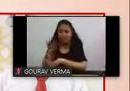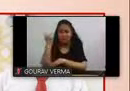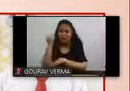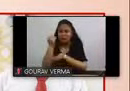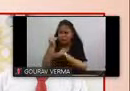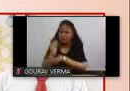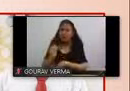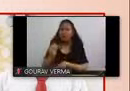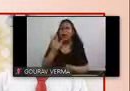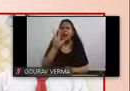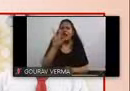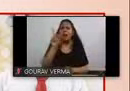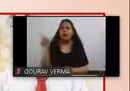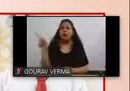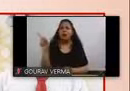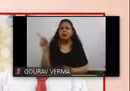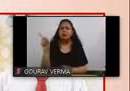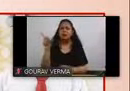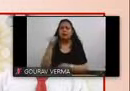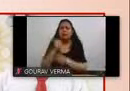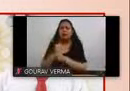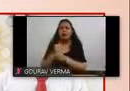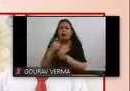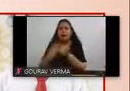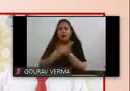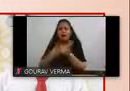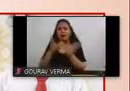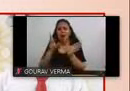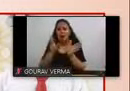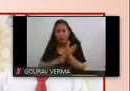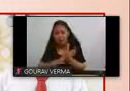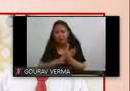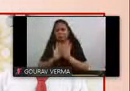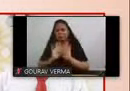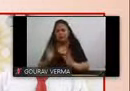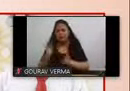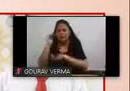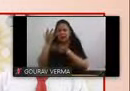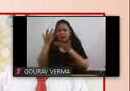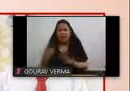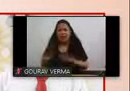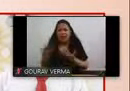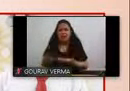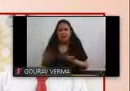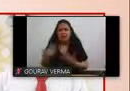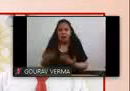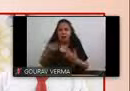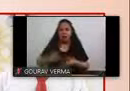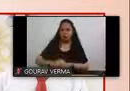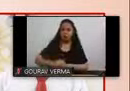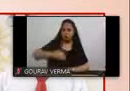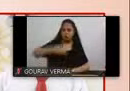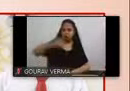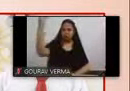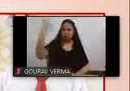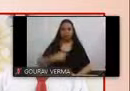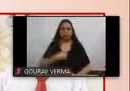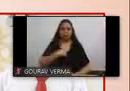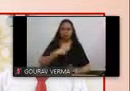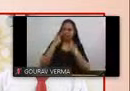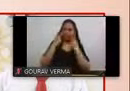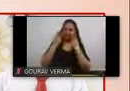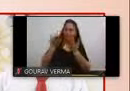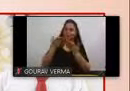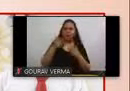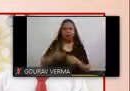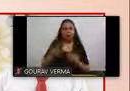looked like a little kitten. And now look at him in the tie. he is going to school, the mainstream